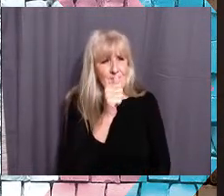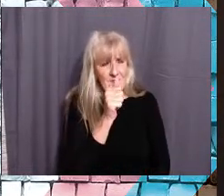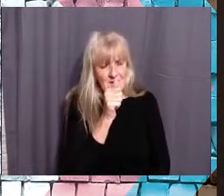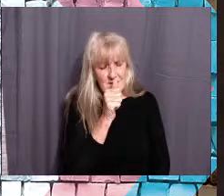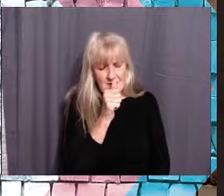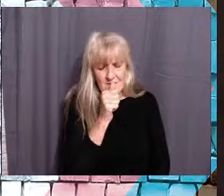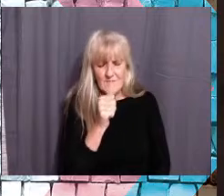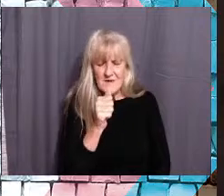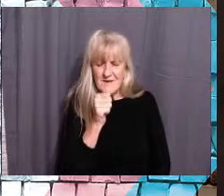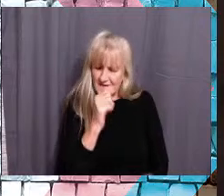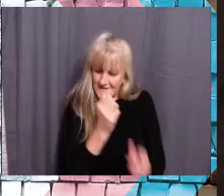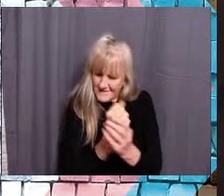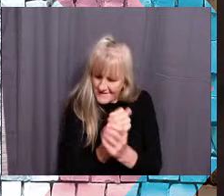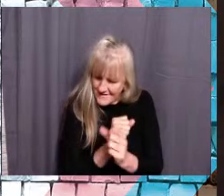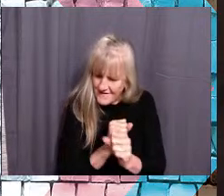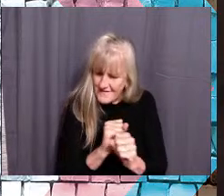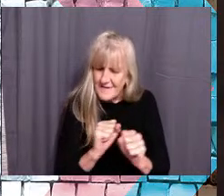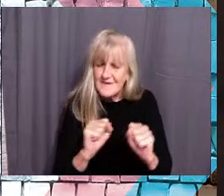stay with me.